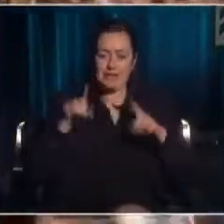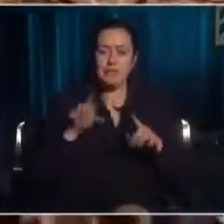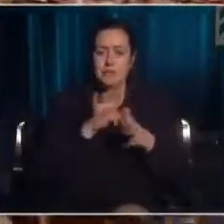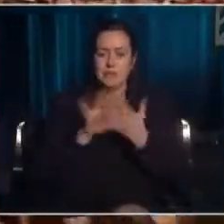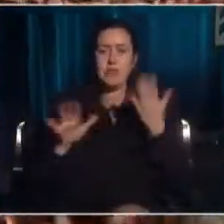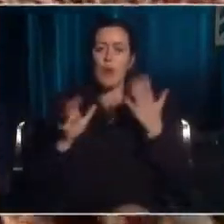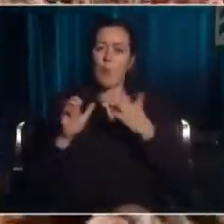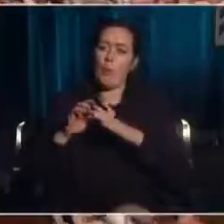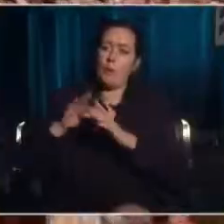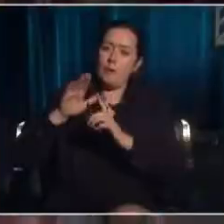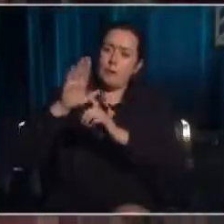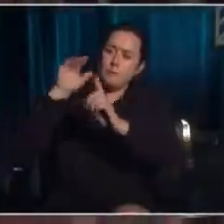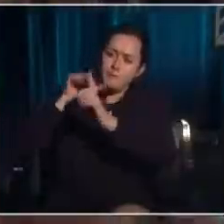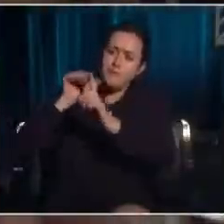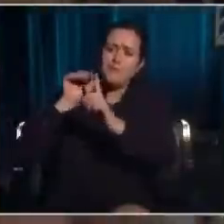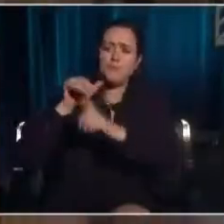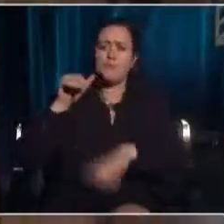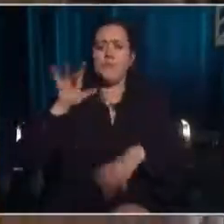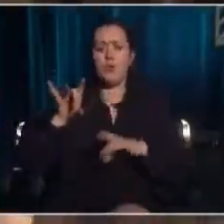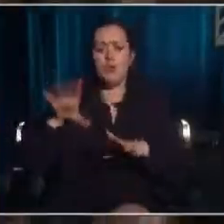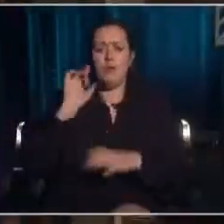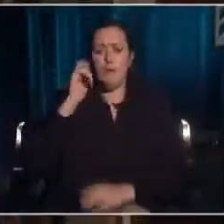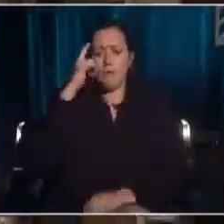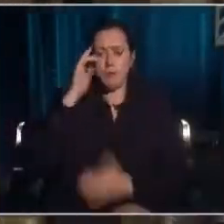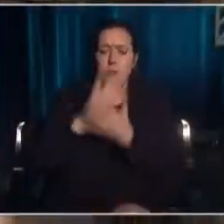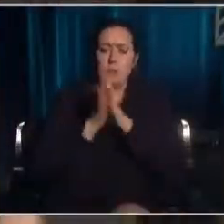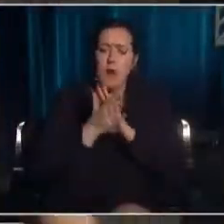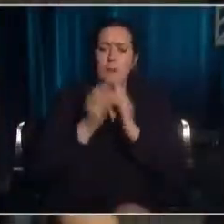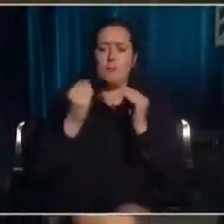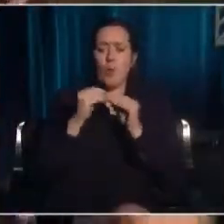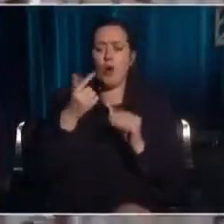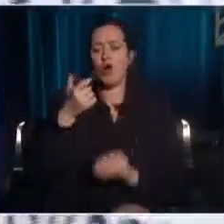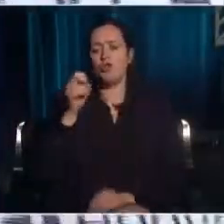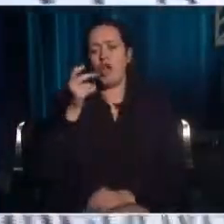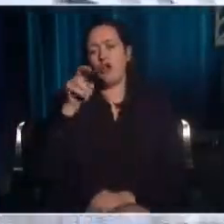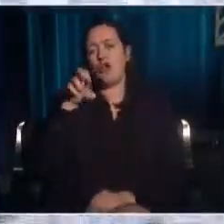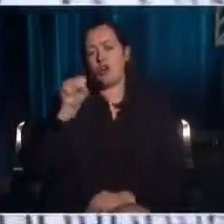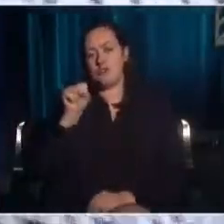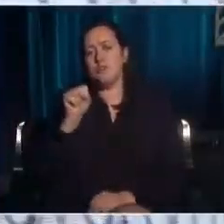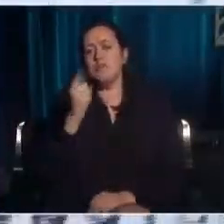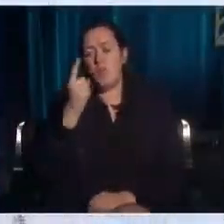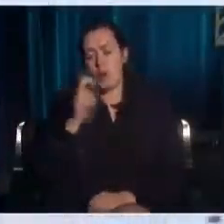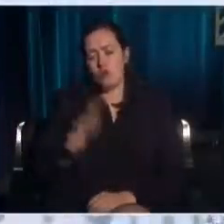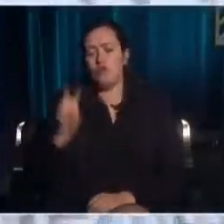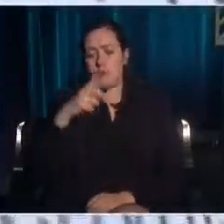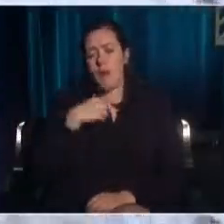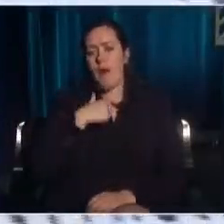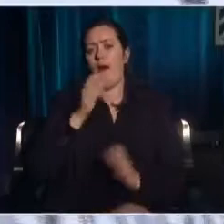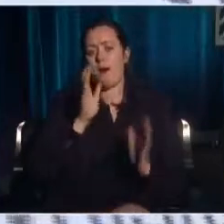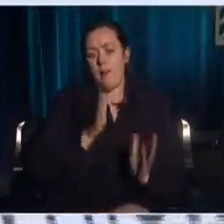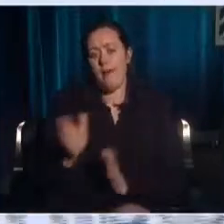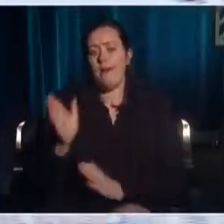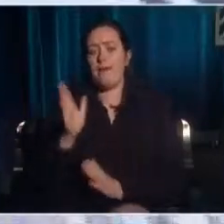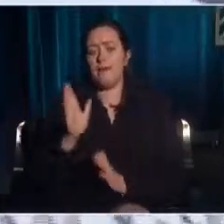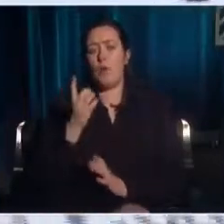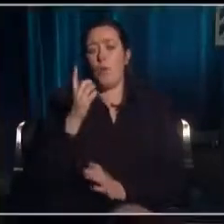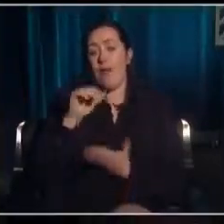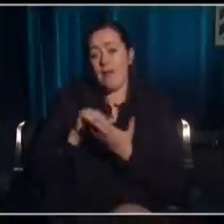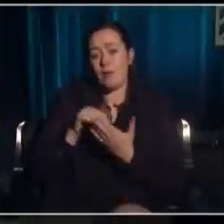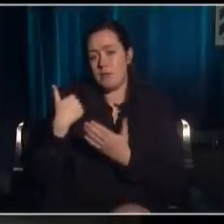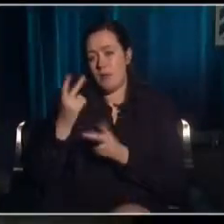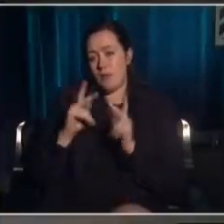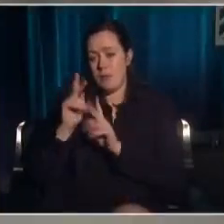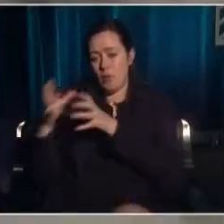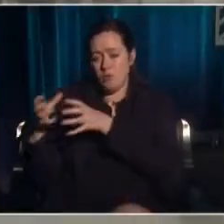more generous countries in the world. We mobilised people from around the country, and one trip I organised took 1,000 young people across